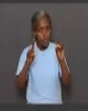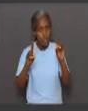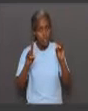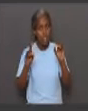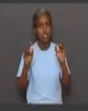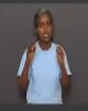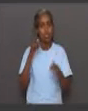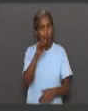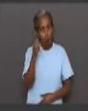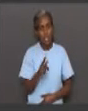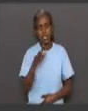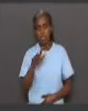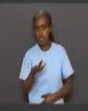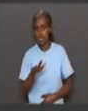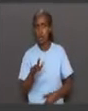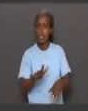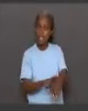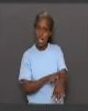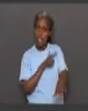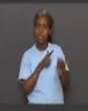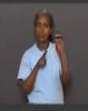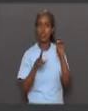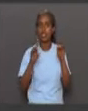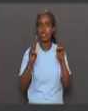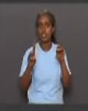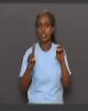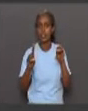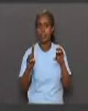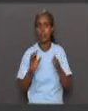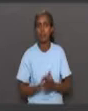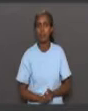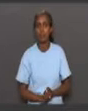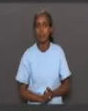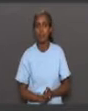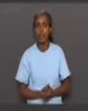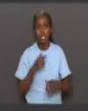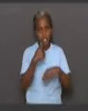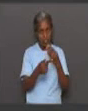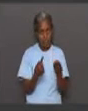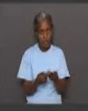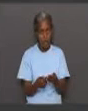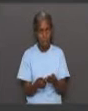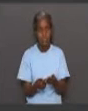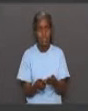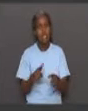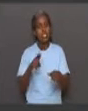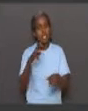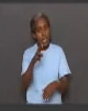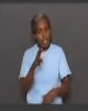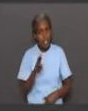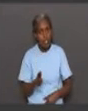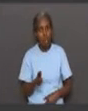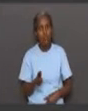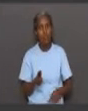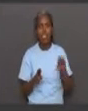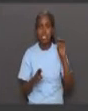OD is 1/3 the length of CD. Therefore, the